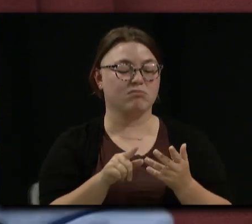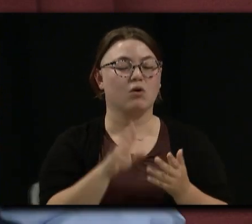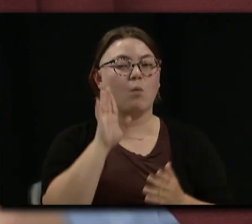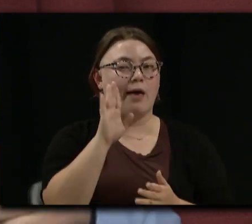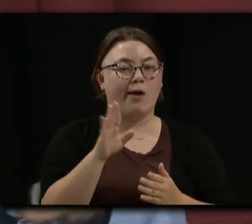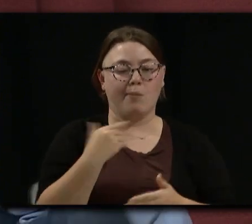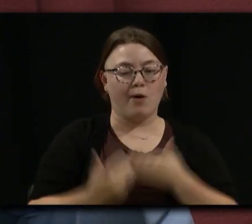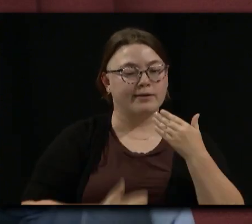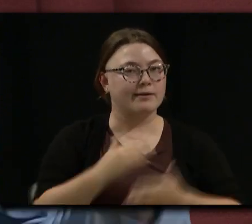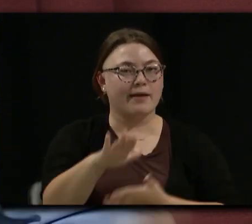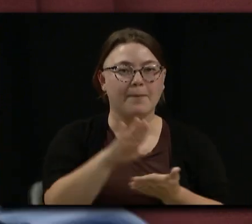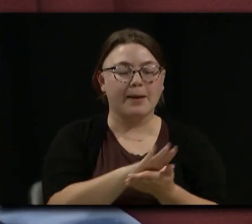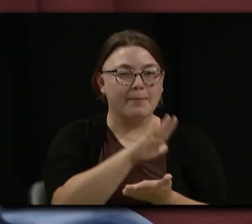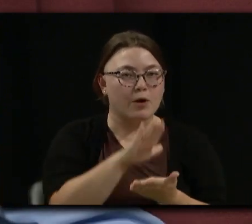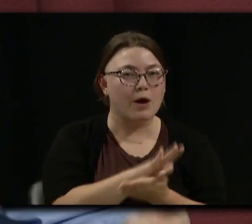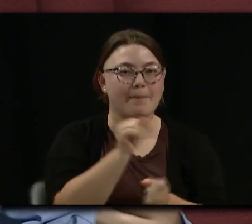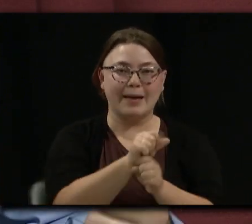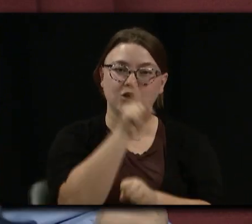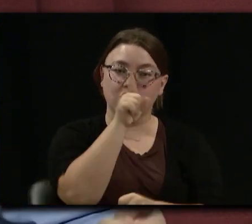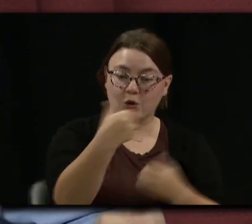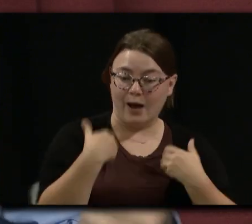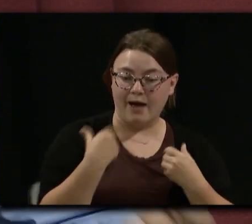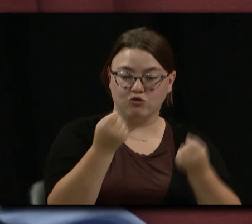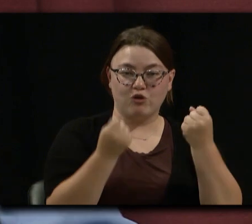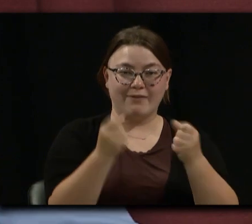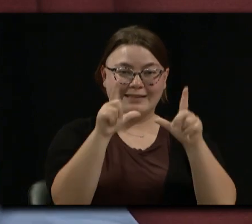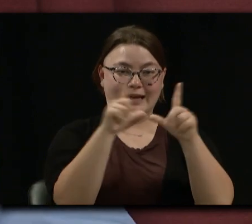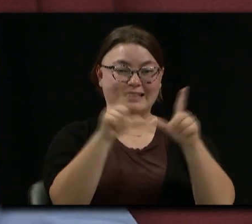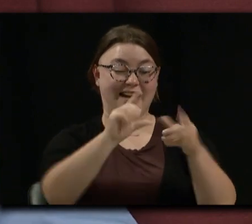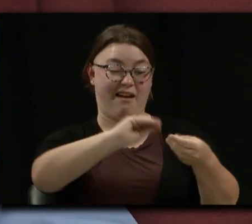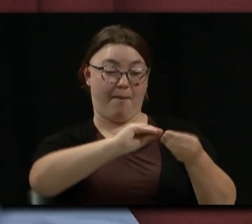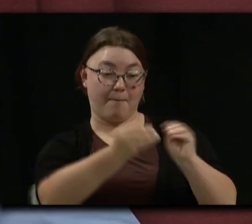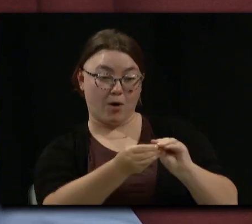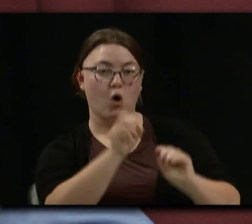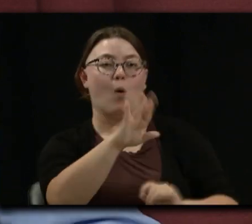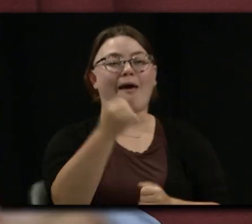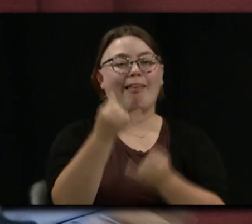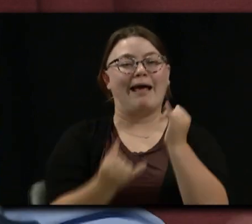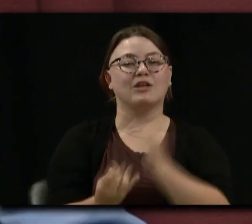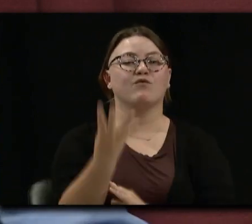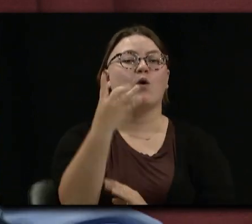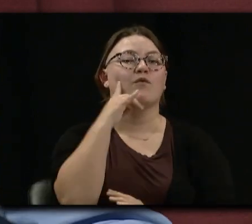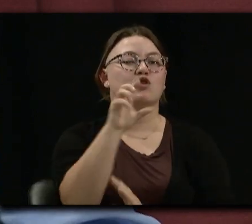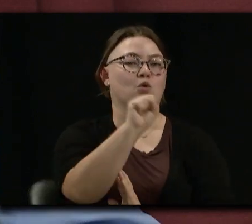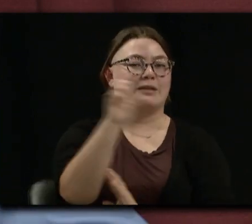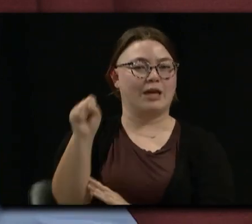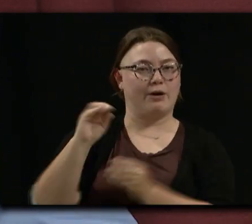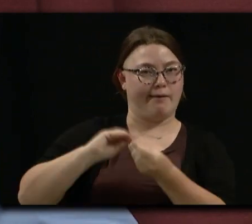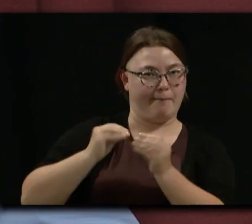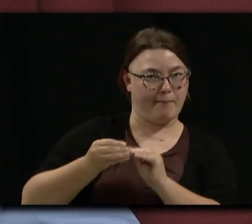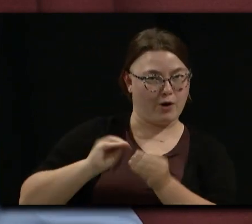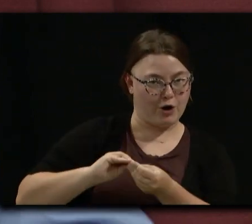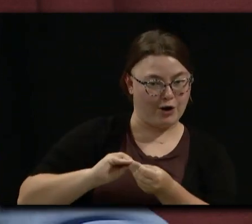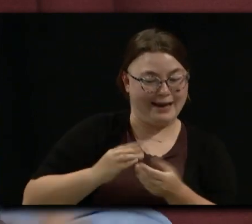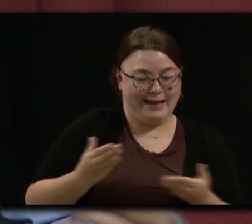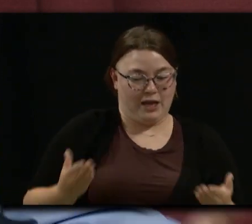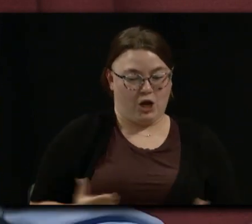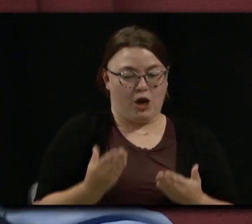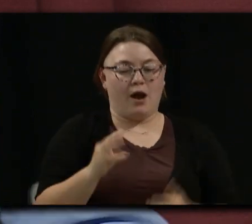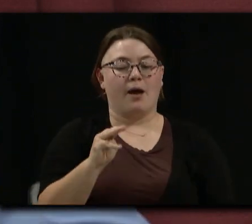you have your driver's license number or your last four of your social, an address, of course, here in Montgomery